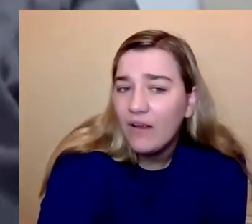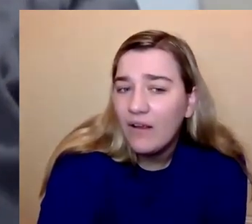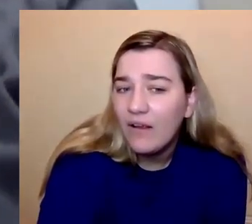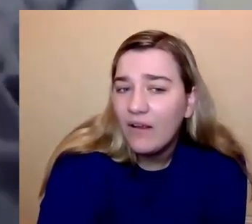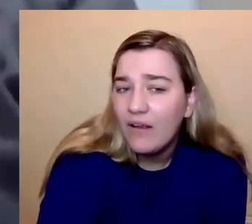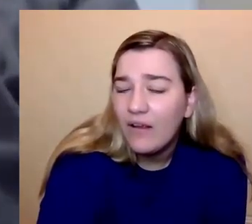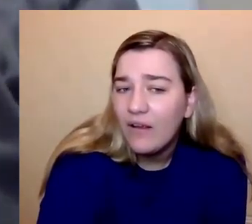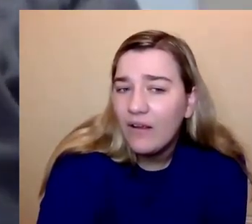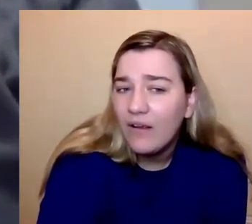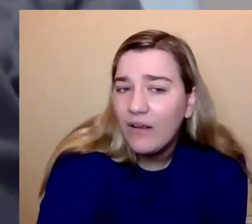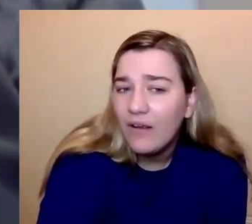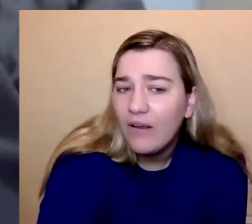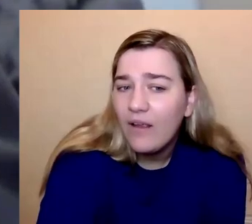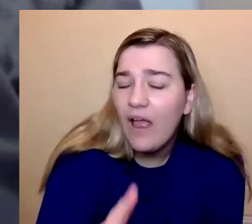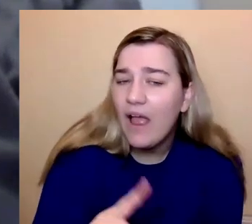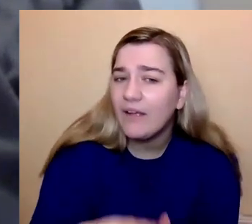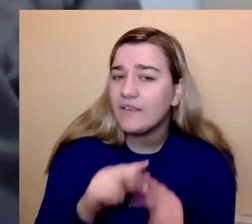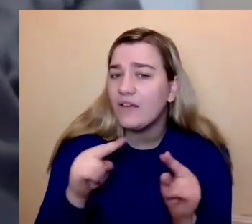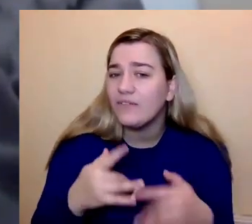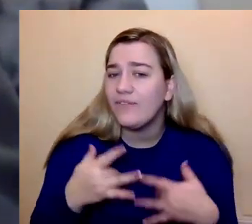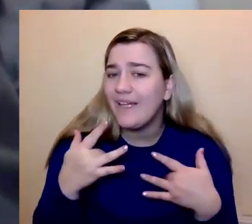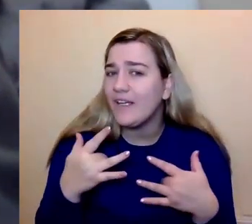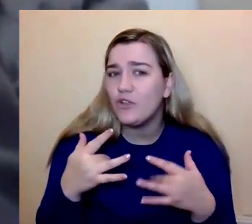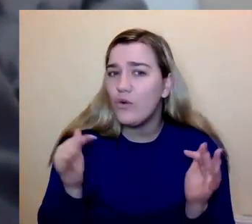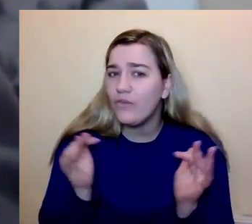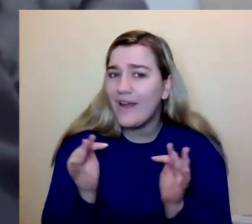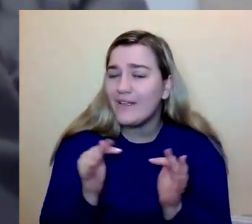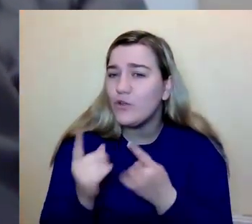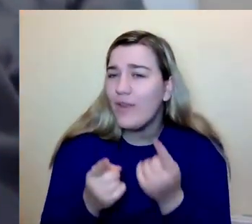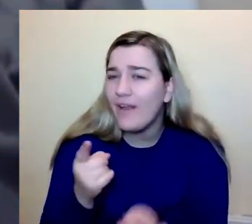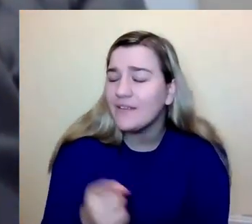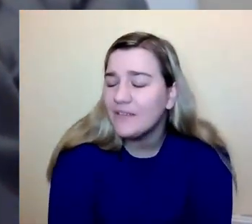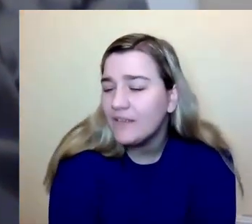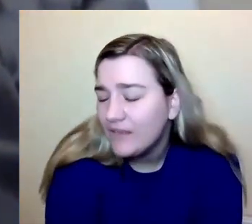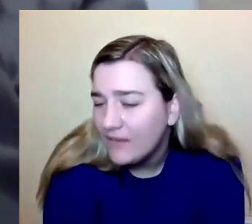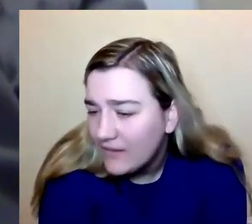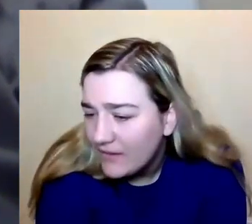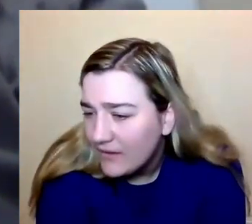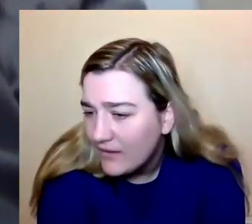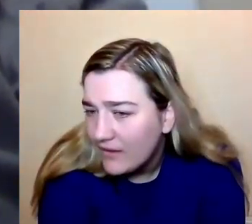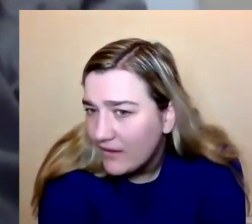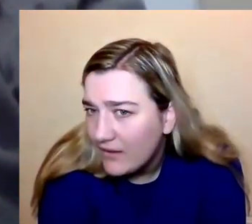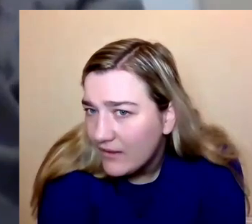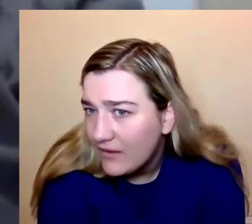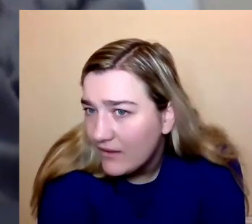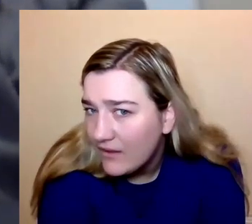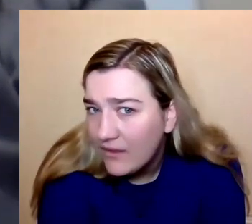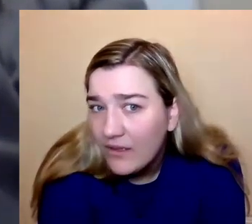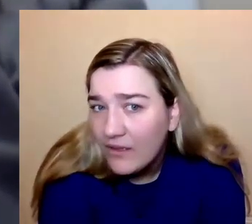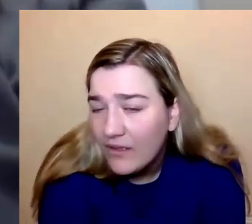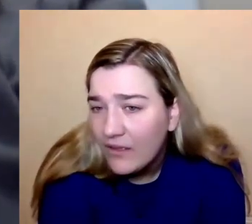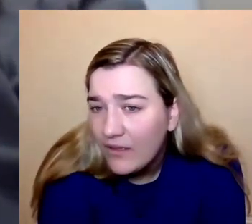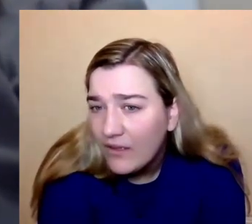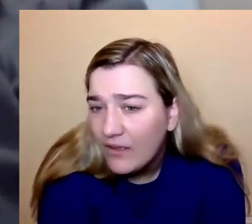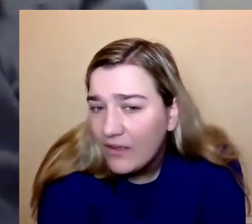do it. Excellent. And it can be helpful for that. Right. Yeah. So we used the